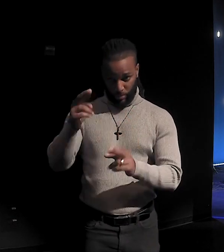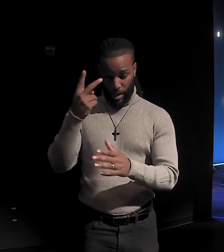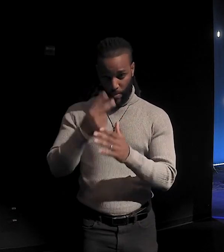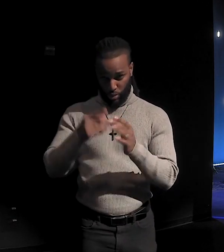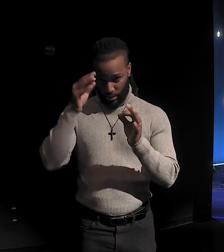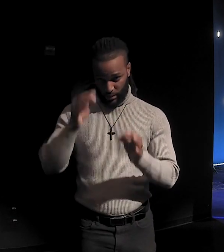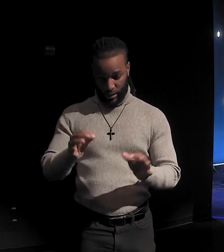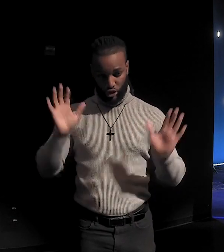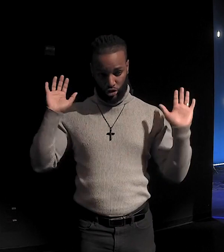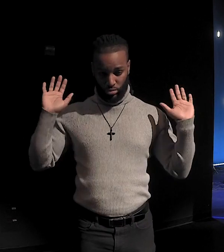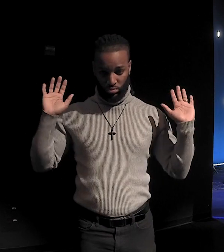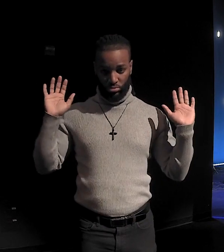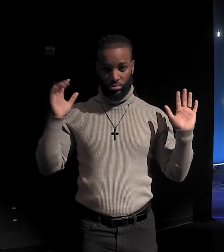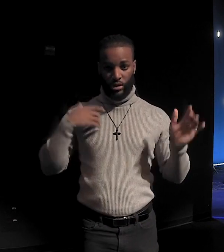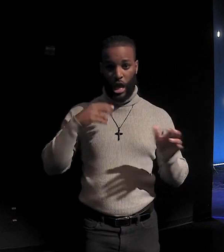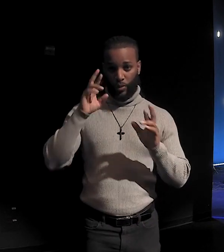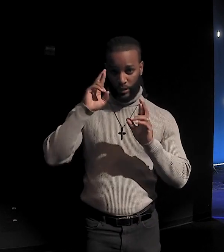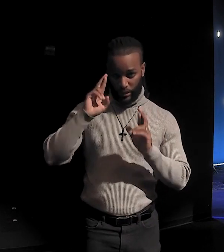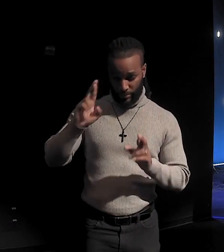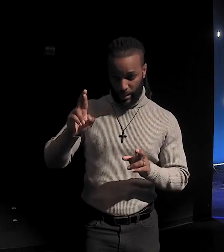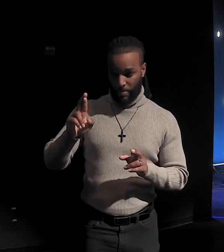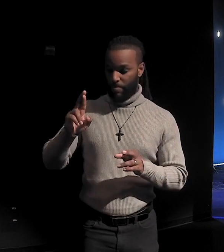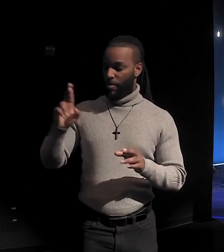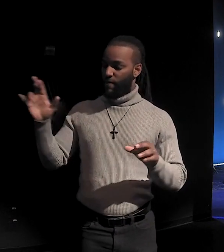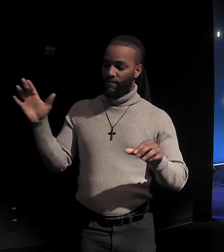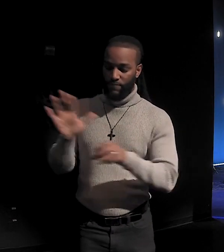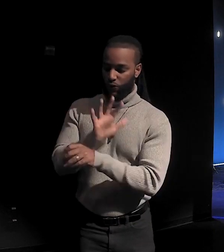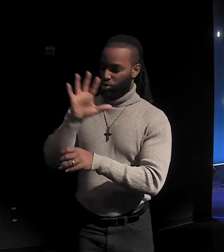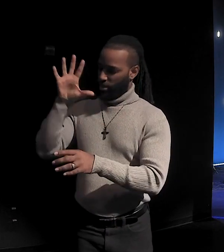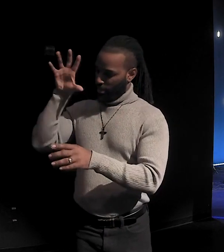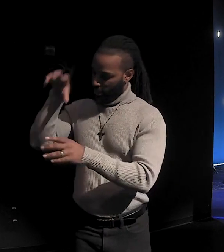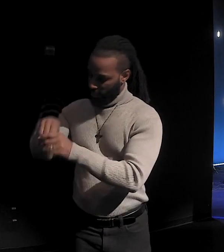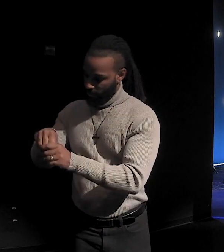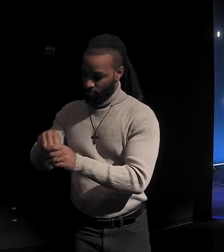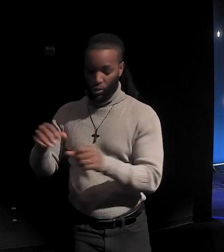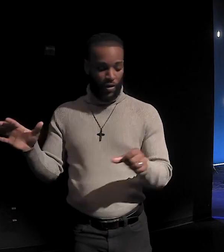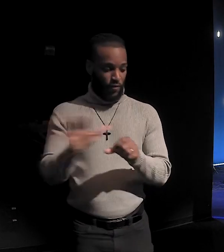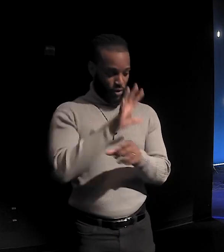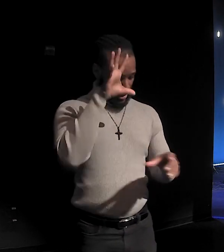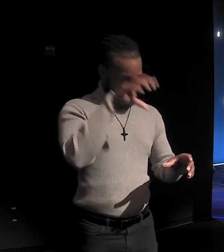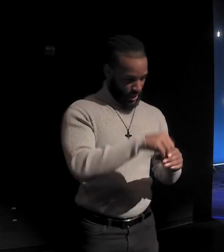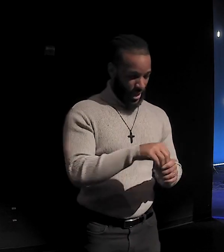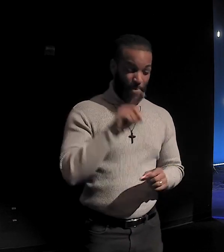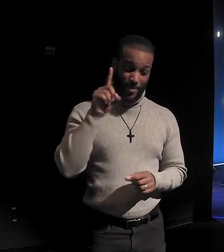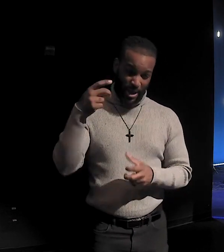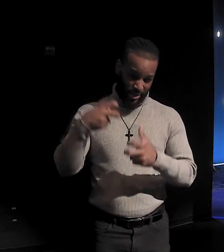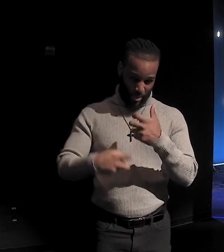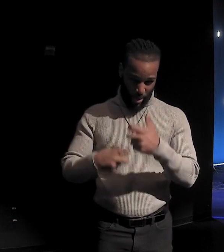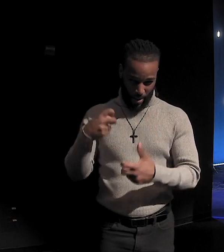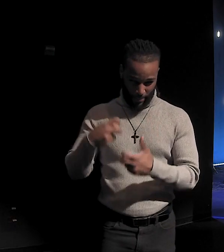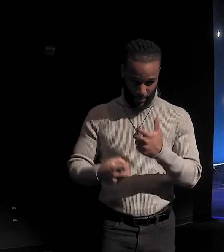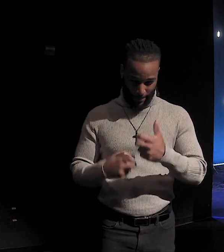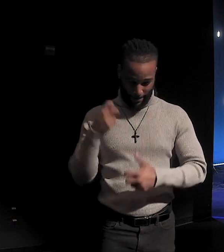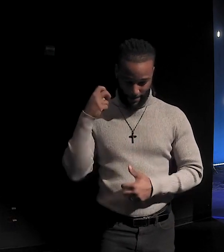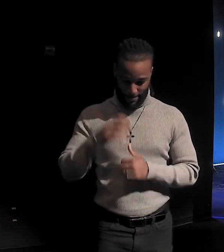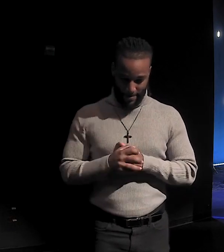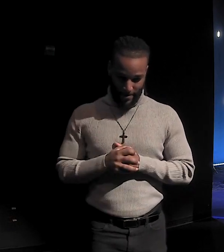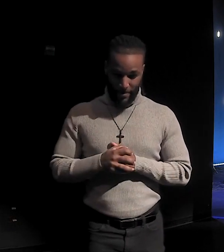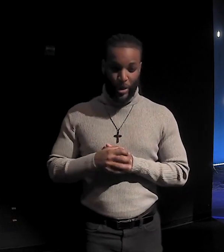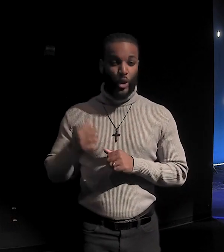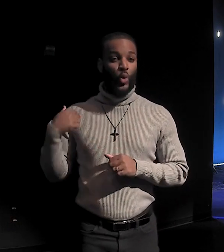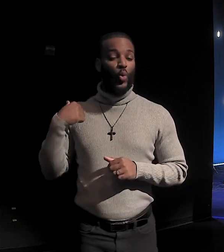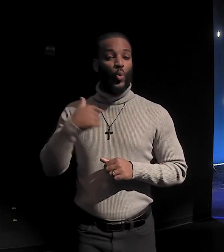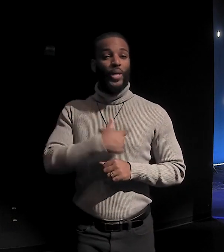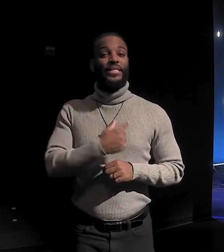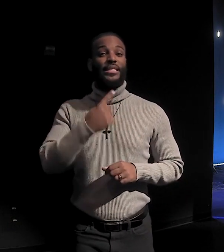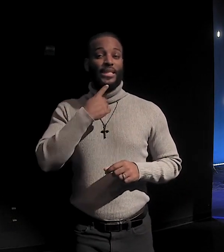decisions. I respect being in, fully in, on either decision. Here's the problem with a lot of us. We